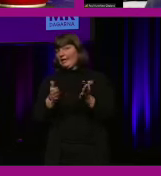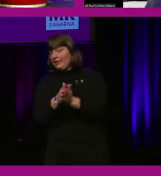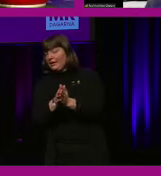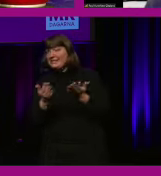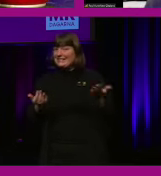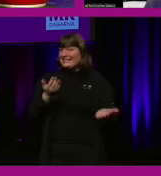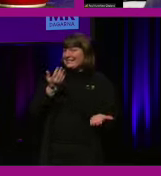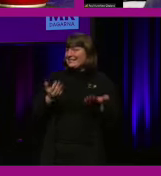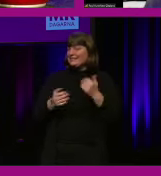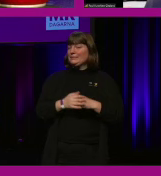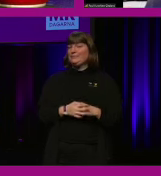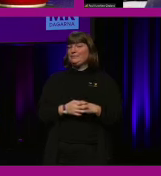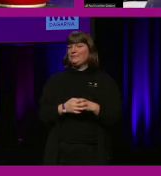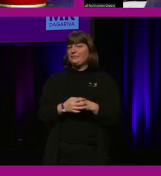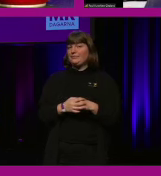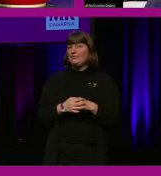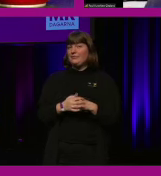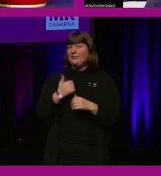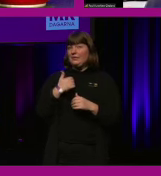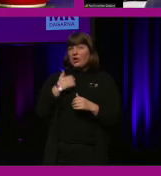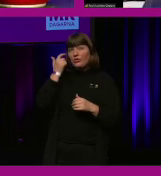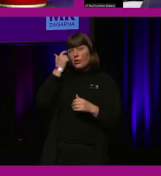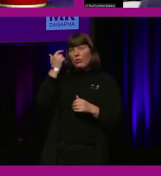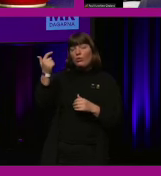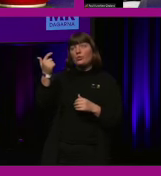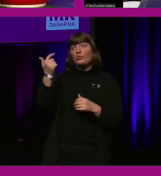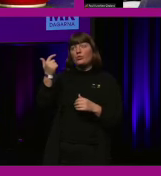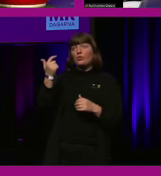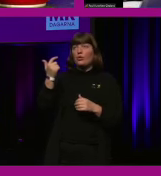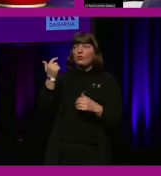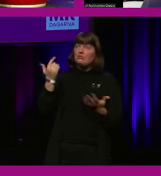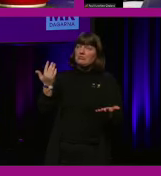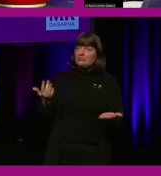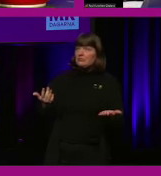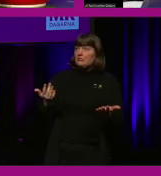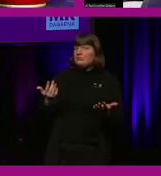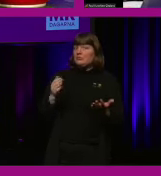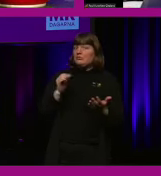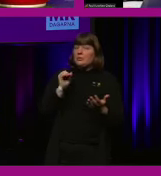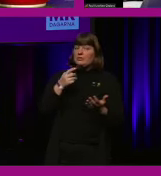I'll close, I think, by saying that